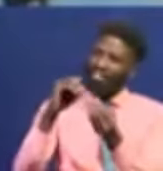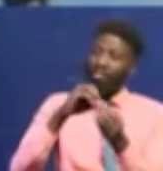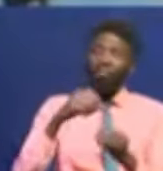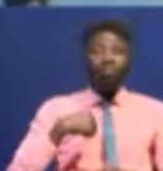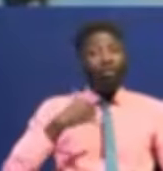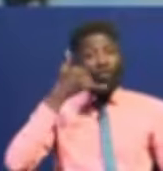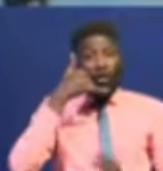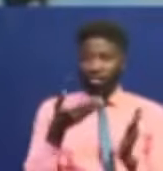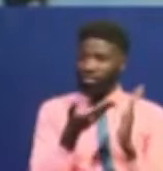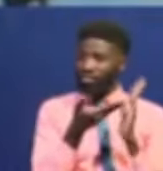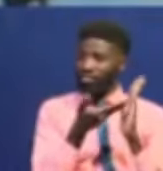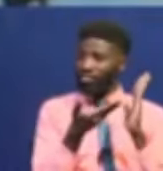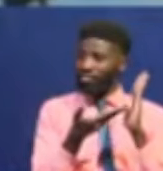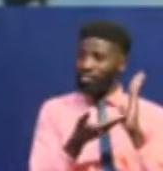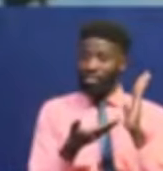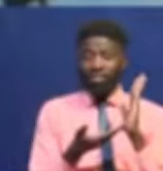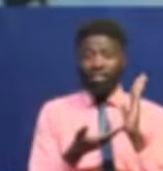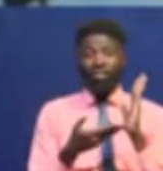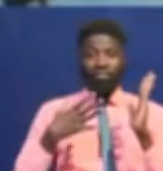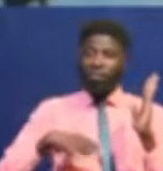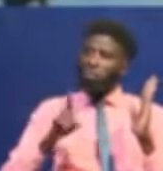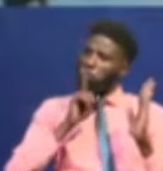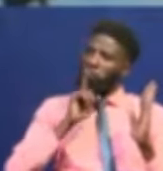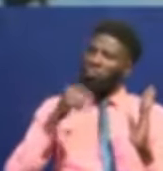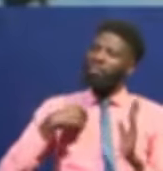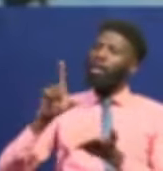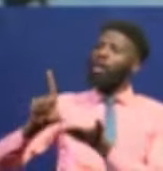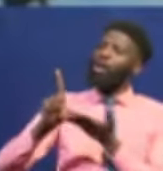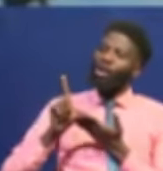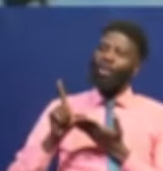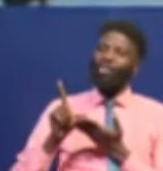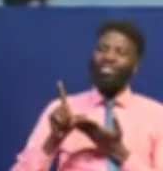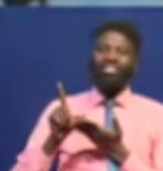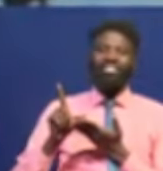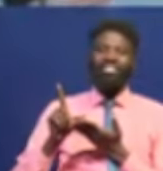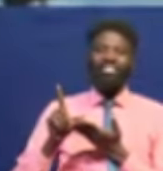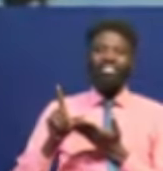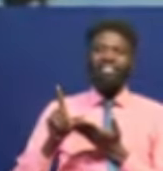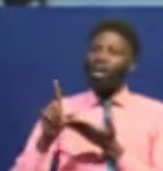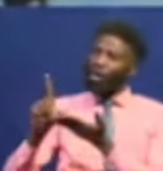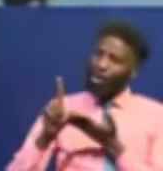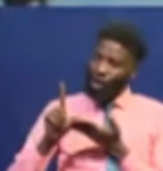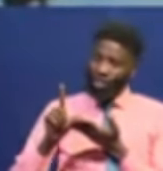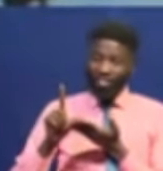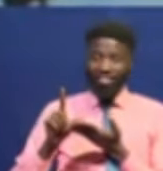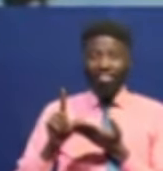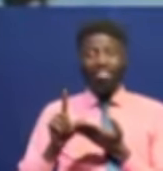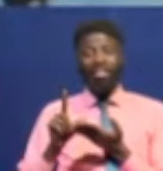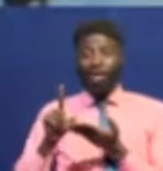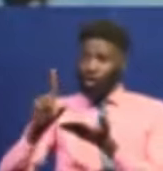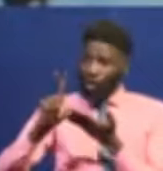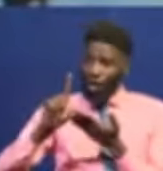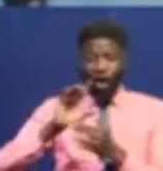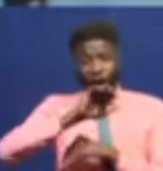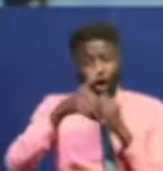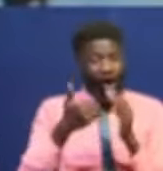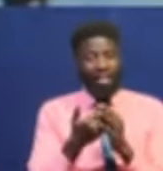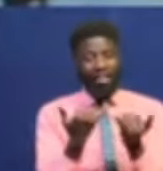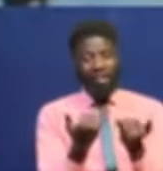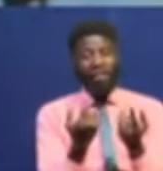phone, people who are saying, I borrowed money. My whole loan has been wiped